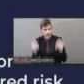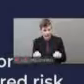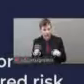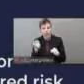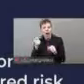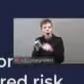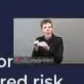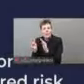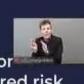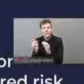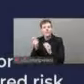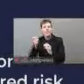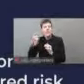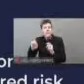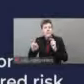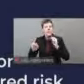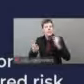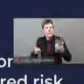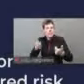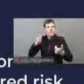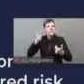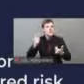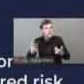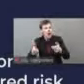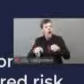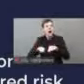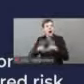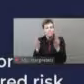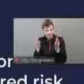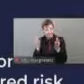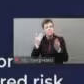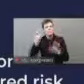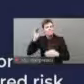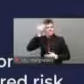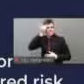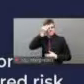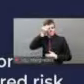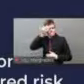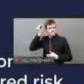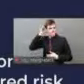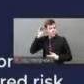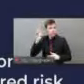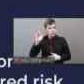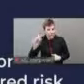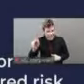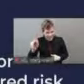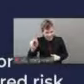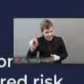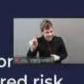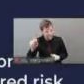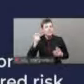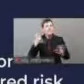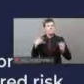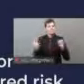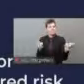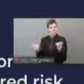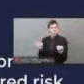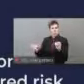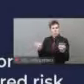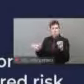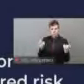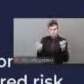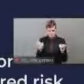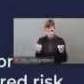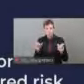manage high-risk activities because we're managing the public health behaviors, and we have so many New Mexicans who are